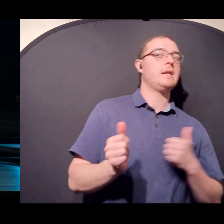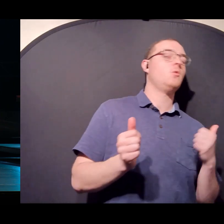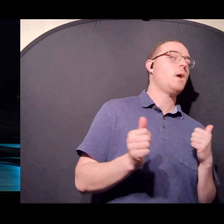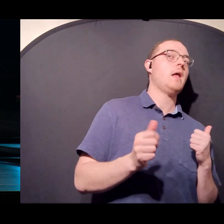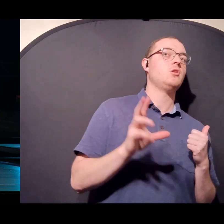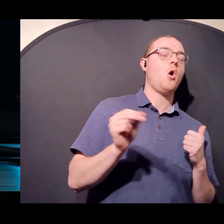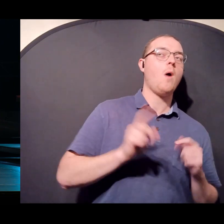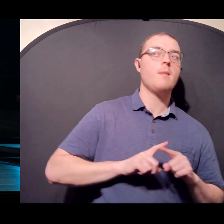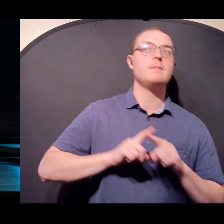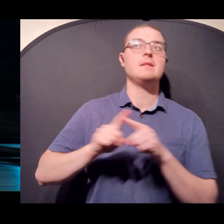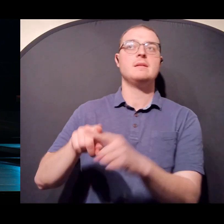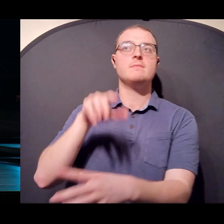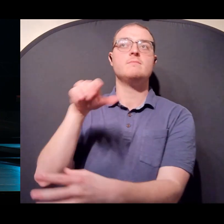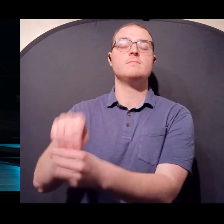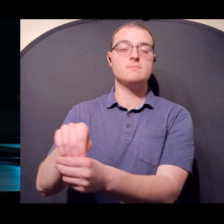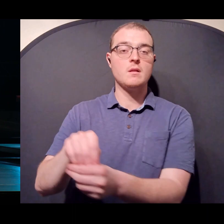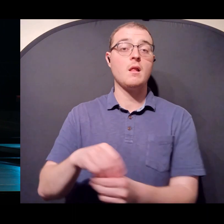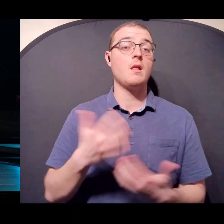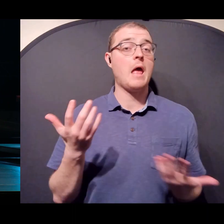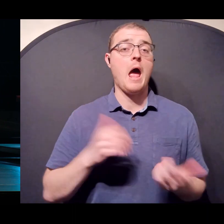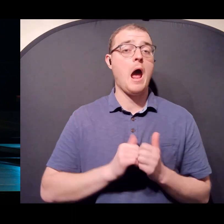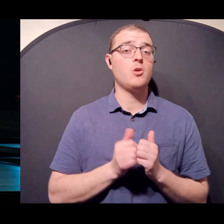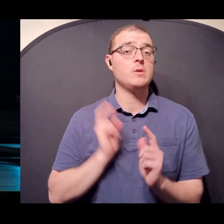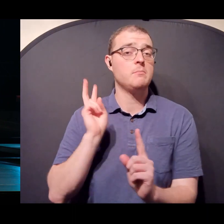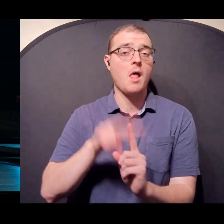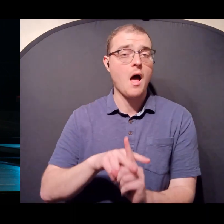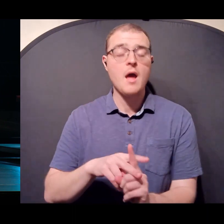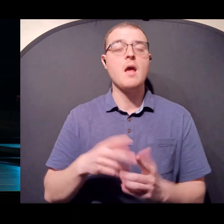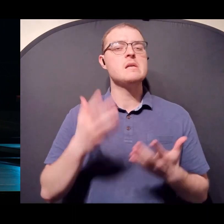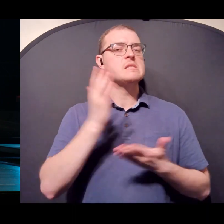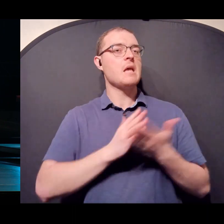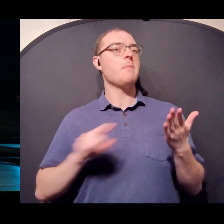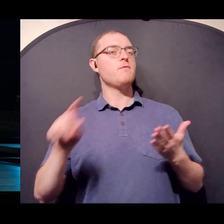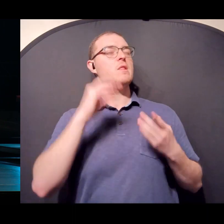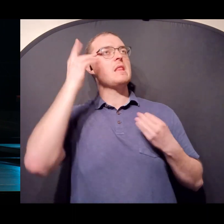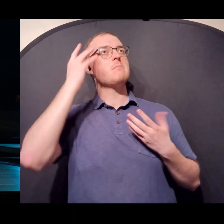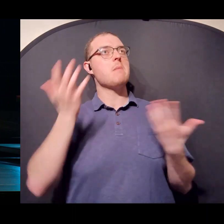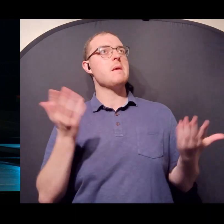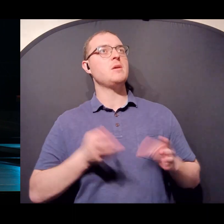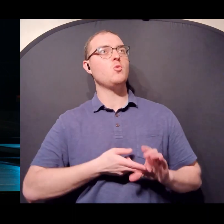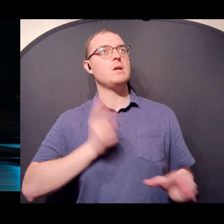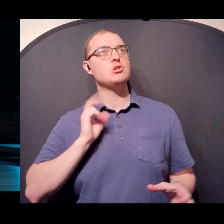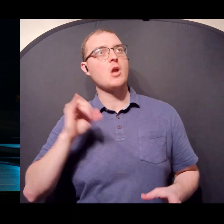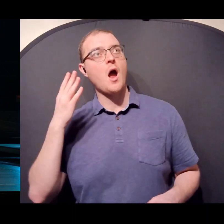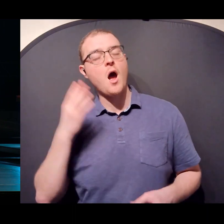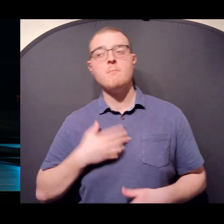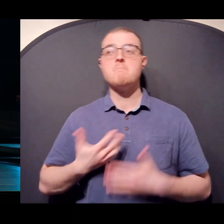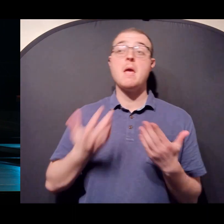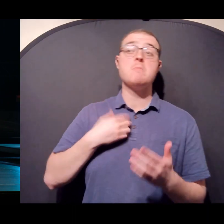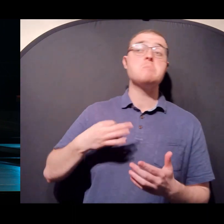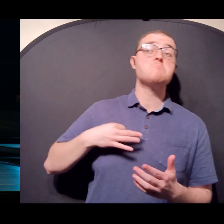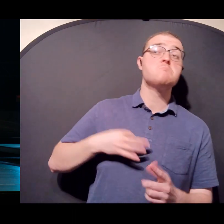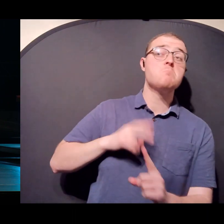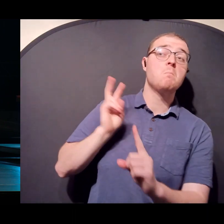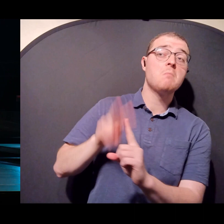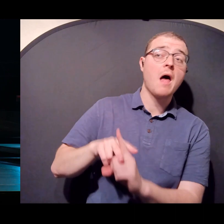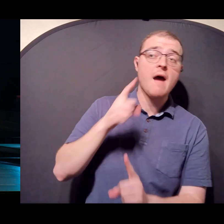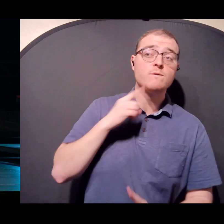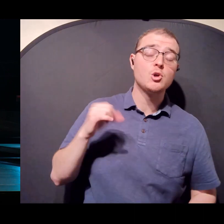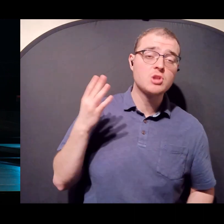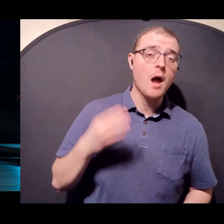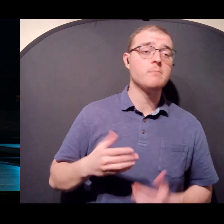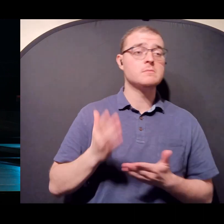not running away from it, I'm leaning into it. Here's the application. There's some of you that have been thinking about quitting a job, you've been thinking about applying for a